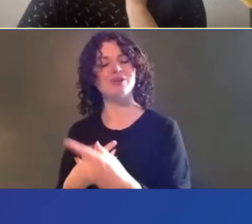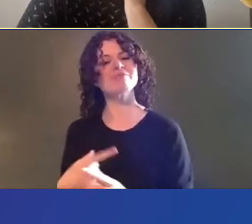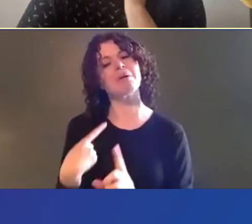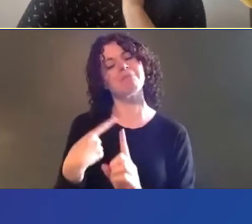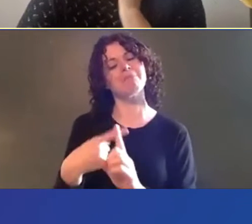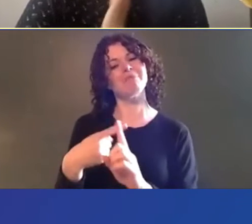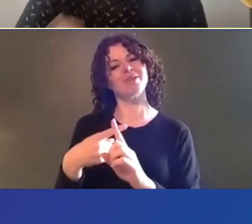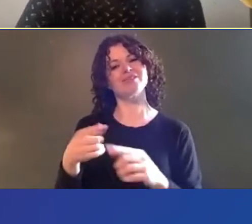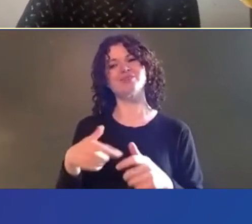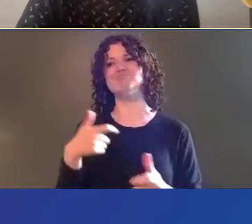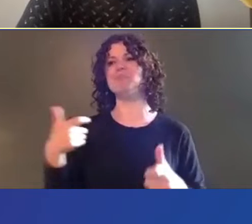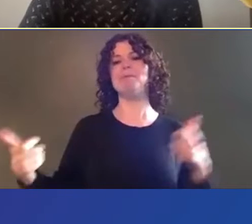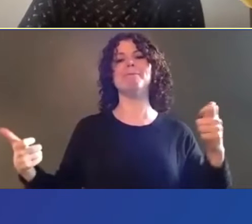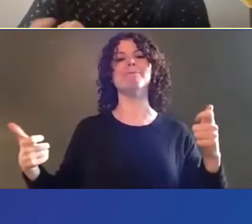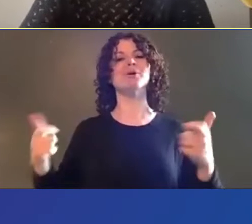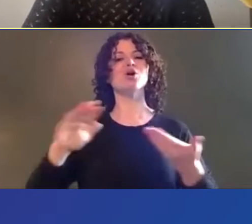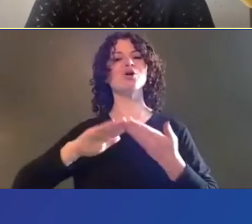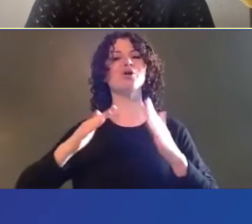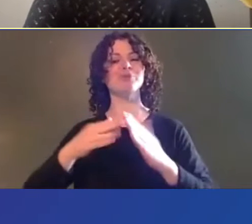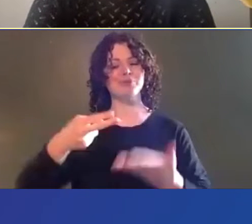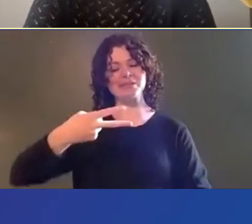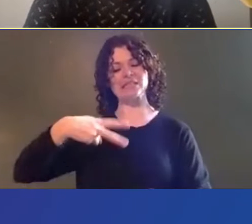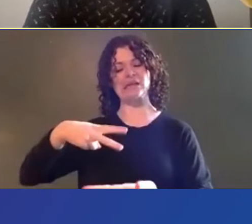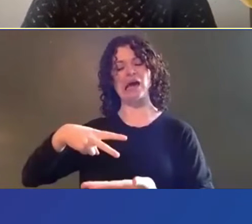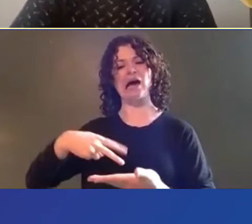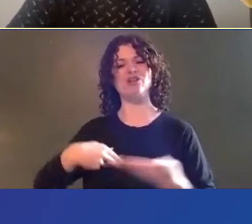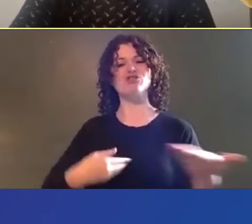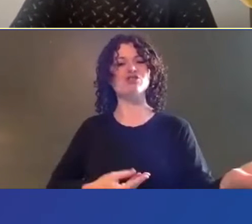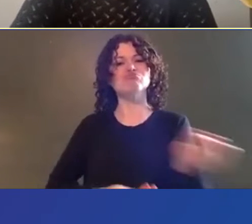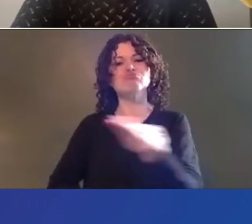and kind of share what we managed to learn.